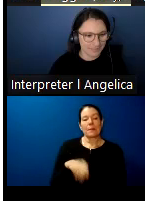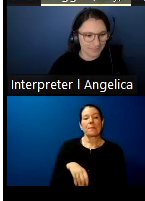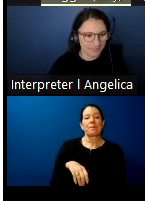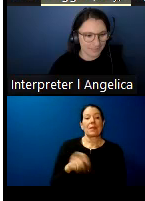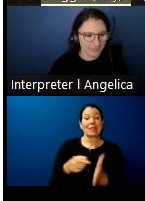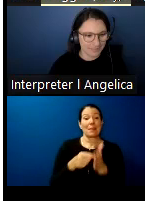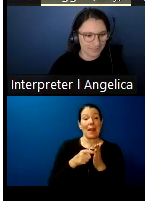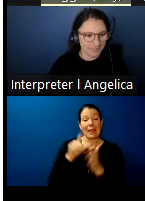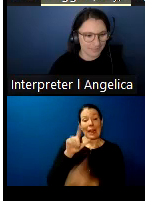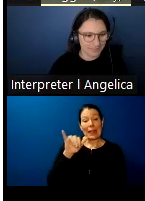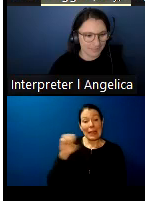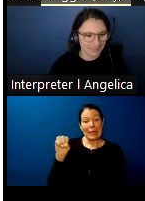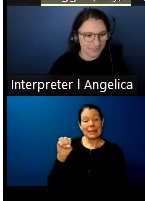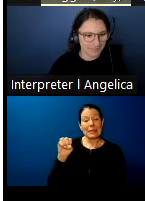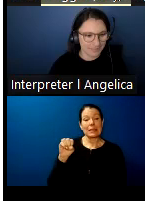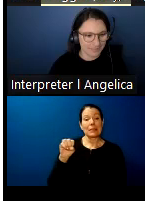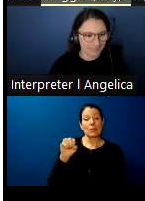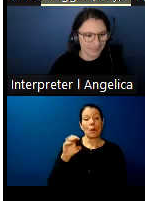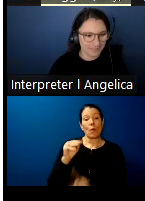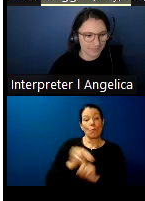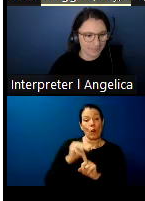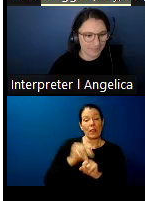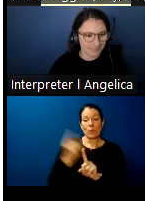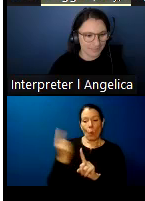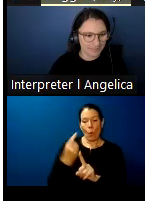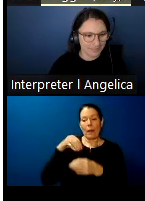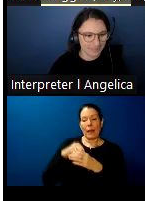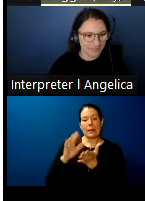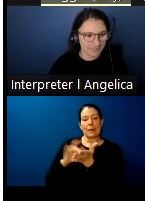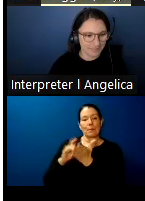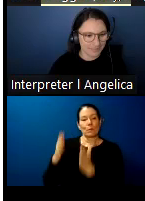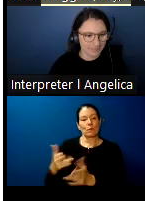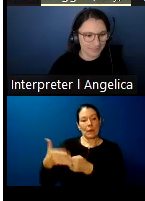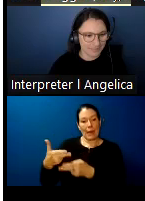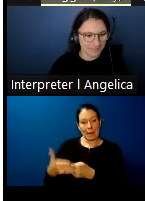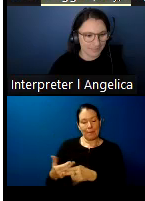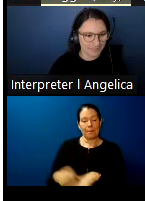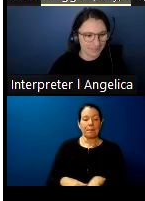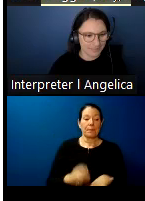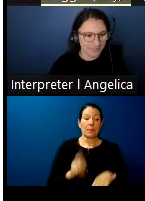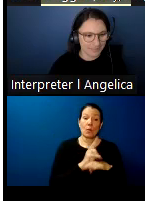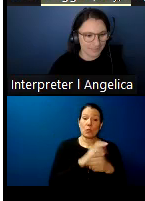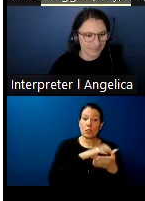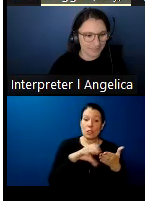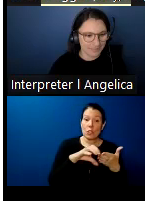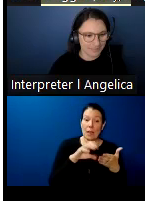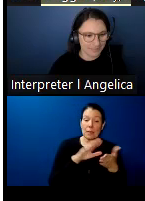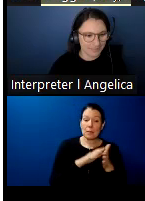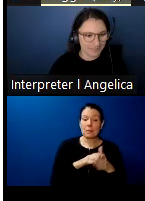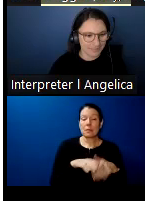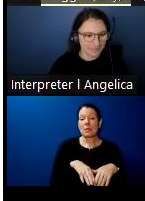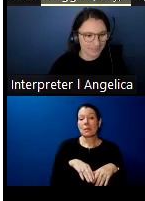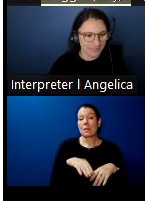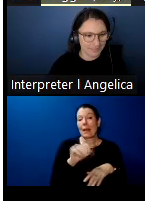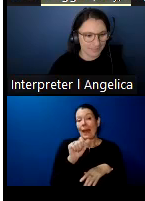demanding a lease or mortgage of assets is just in the abuser's name. I would say that using checkbooks, ATM cards, credit cards